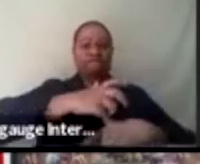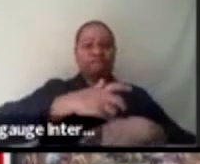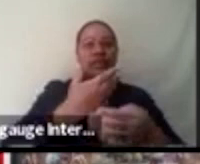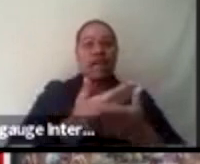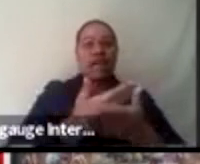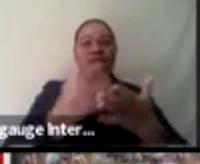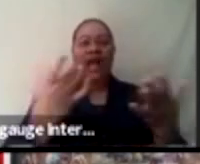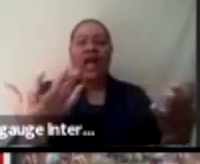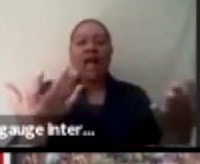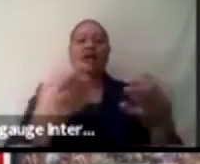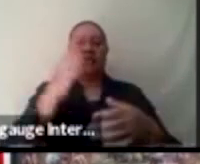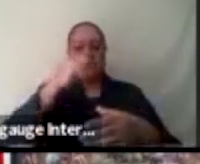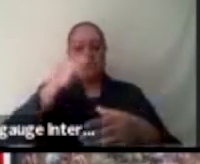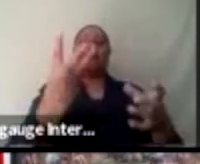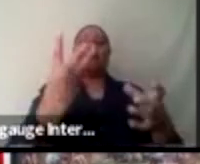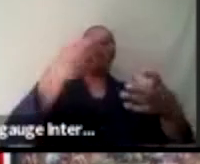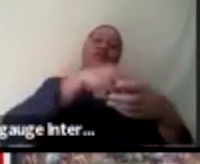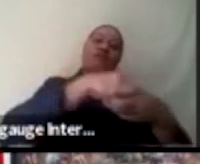need to evolve.